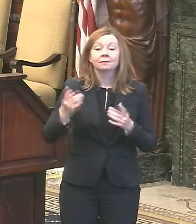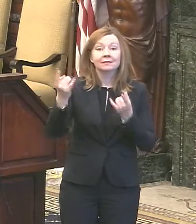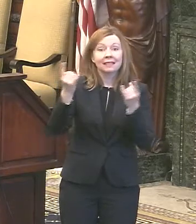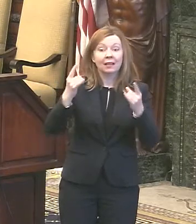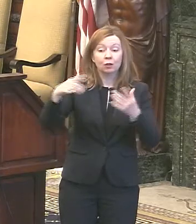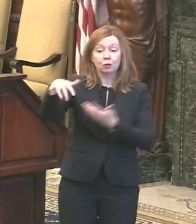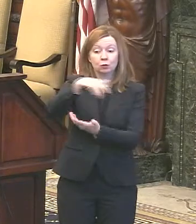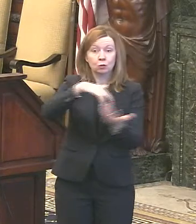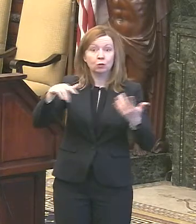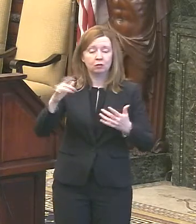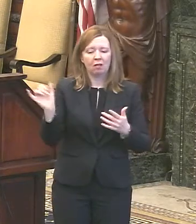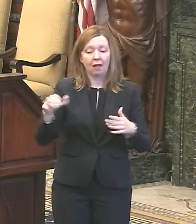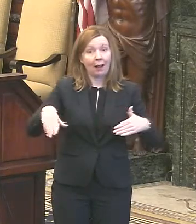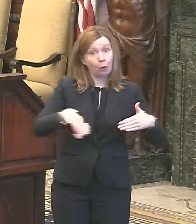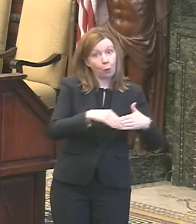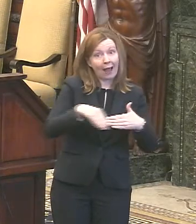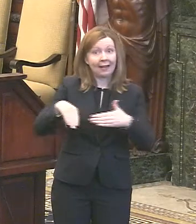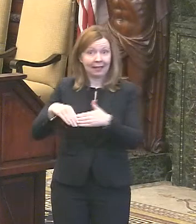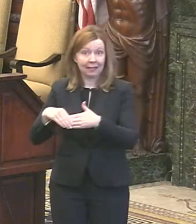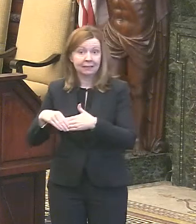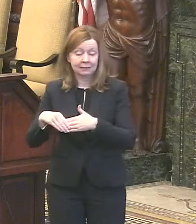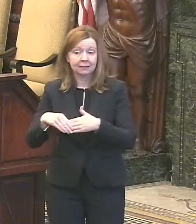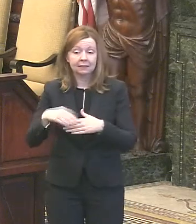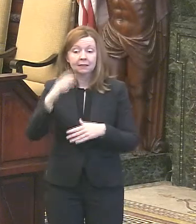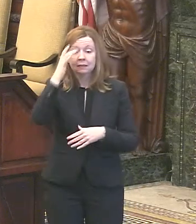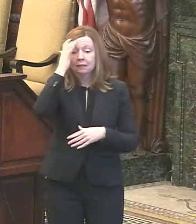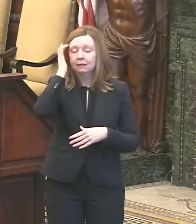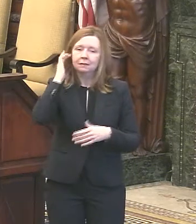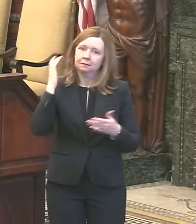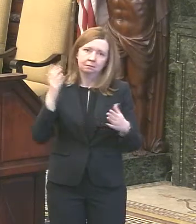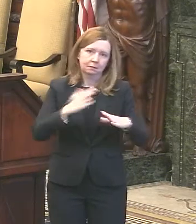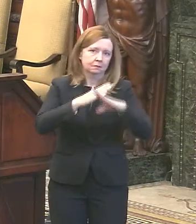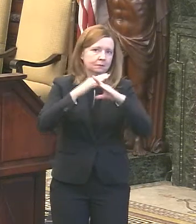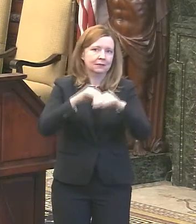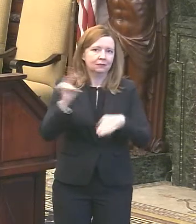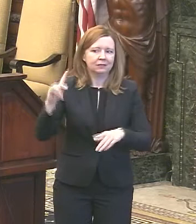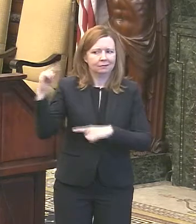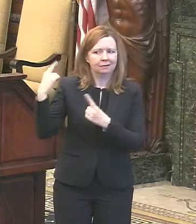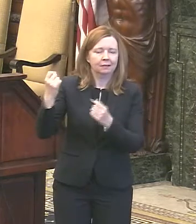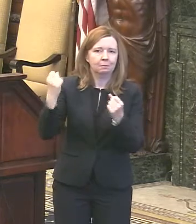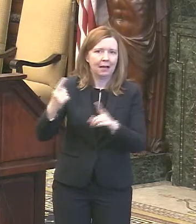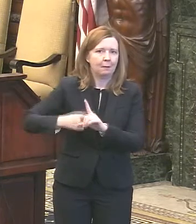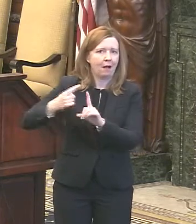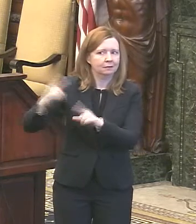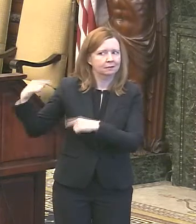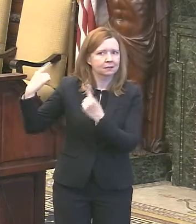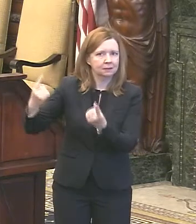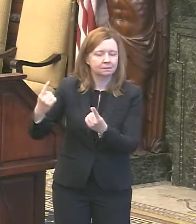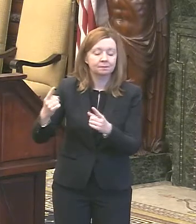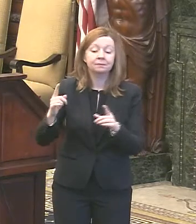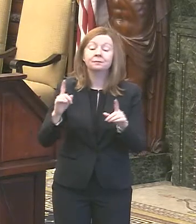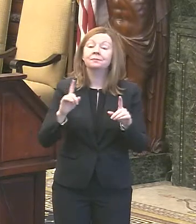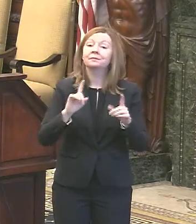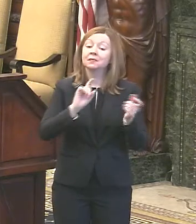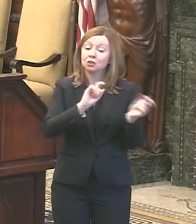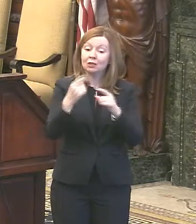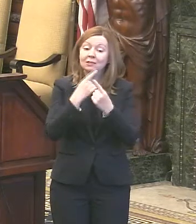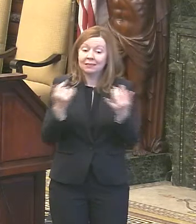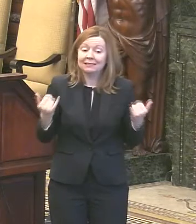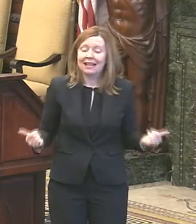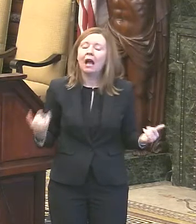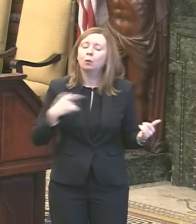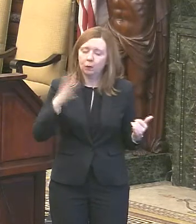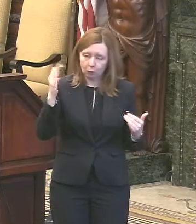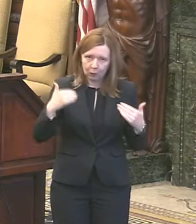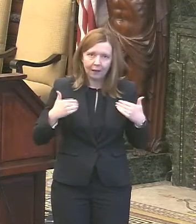social events like weddings have been prohibited in Philadelphia for months. So with the changes I'm announcing today, we will allow catered